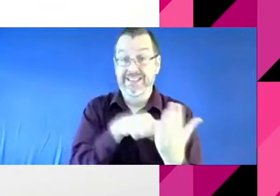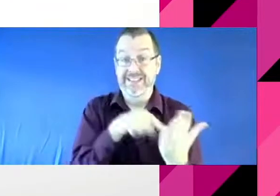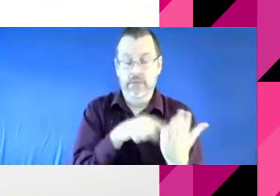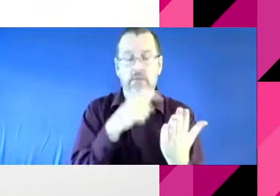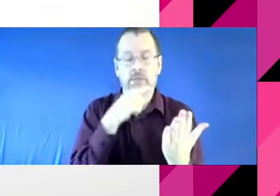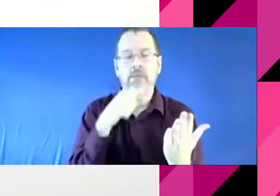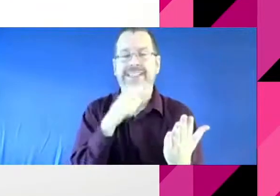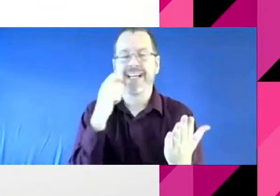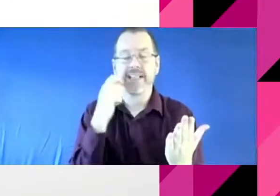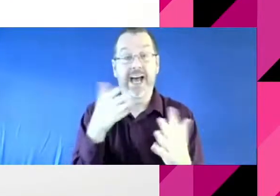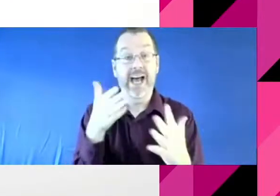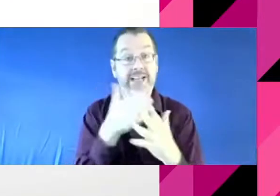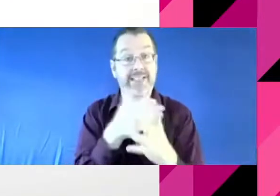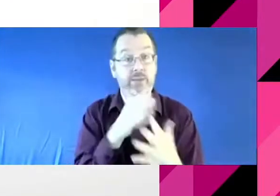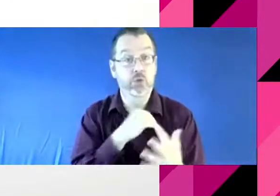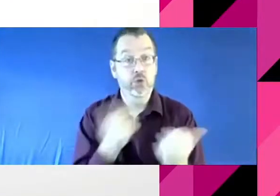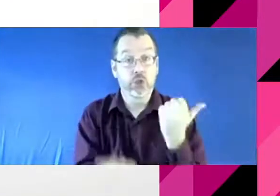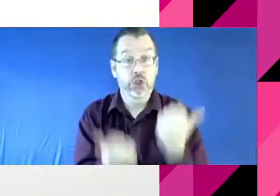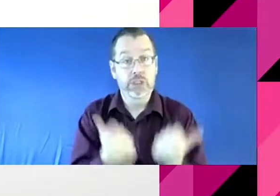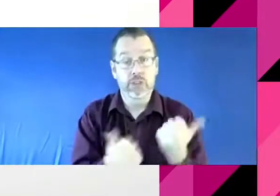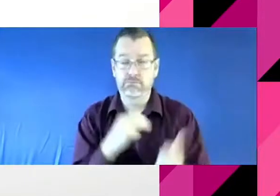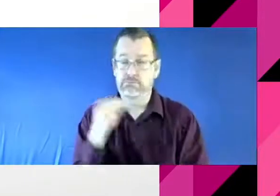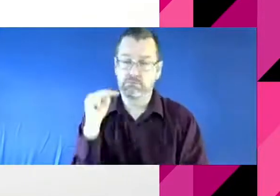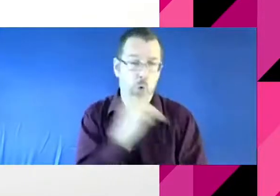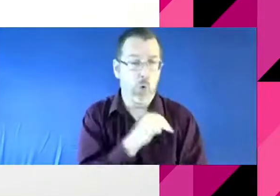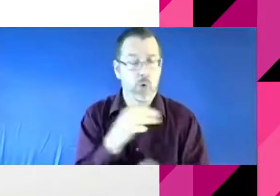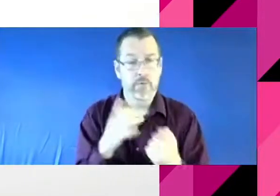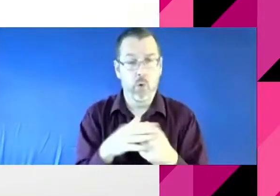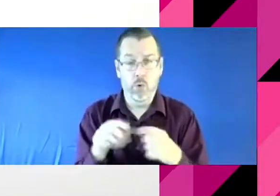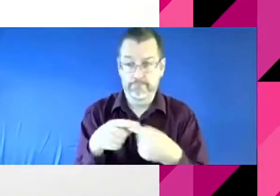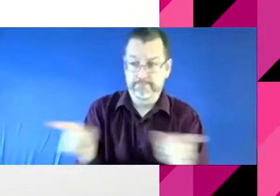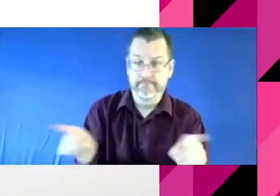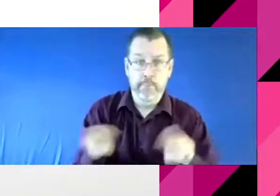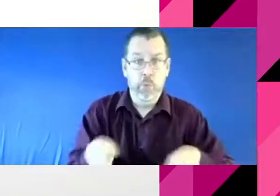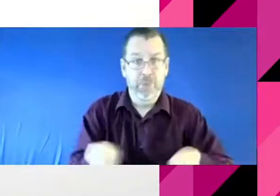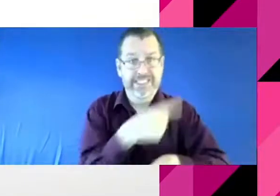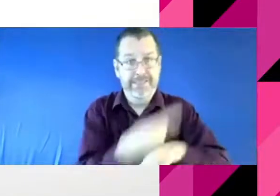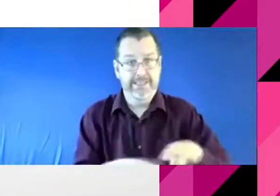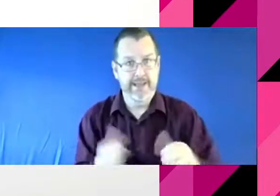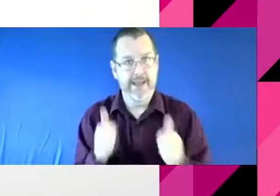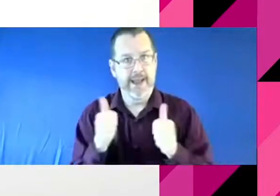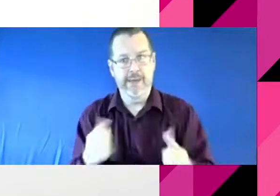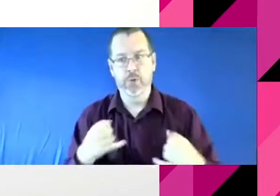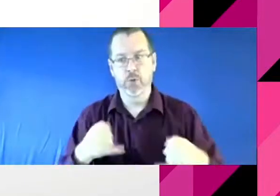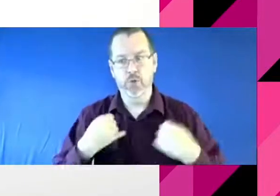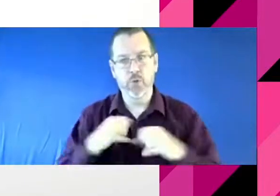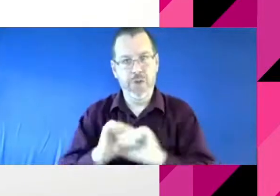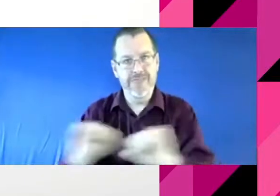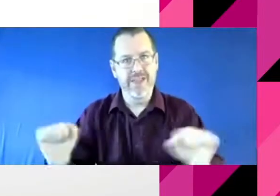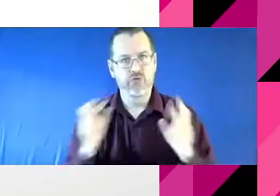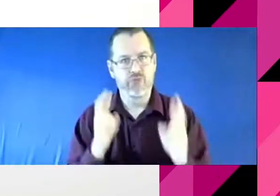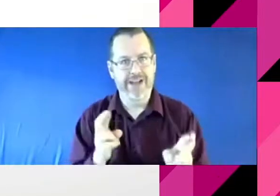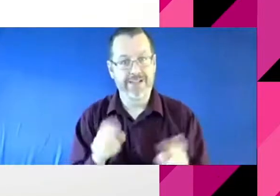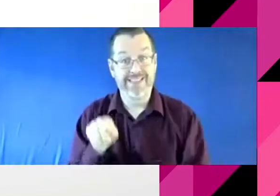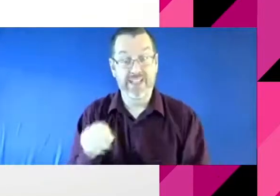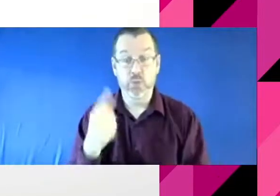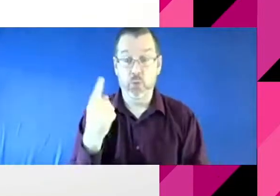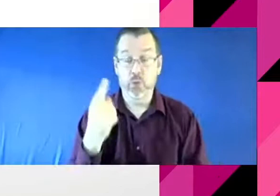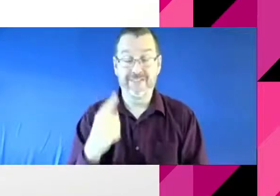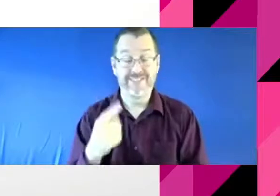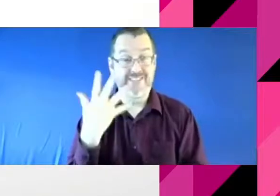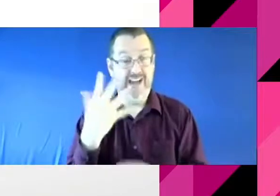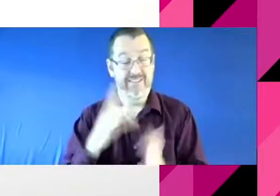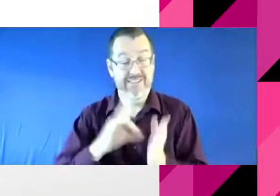to ensuring people with disability can enjoy their rights. Accordingly, this was identified as one of the 5 key policy